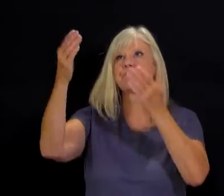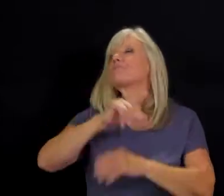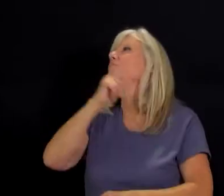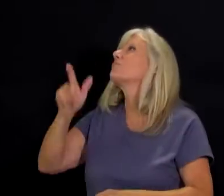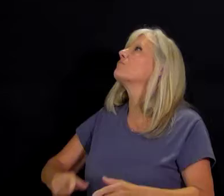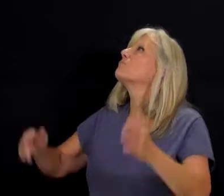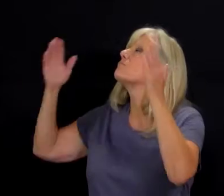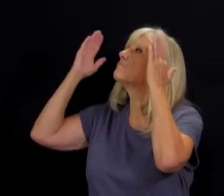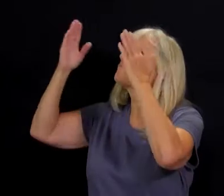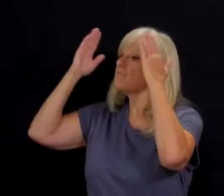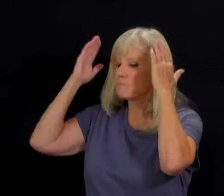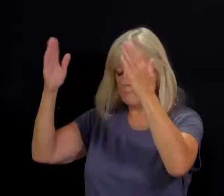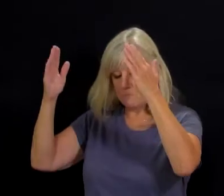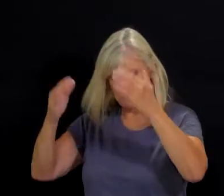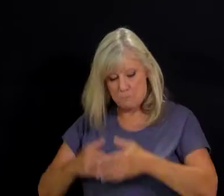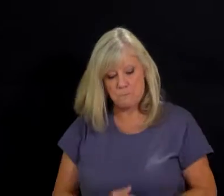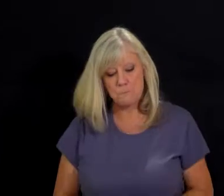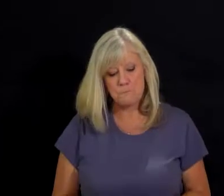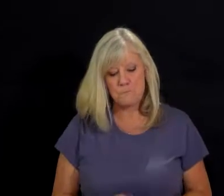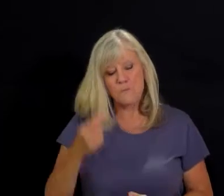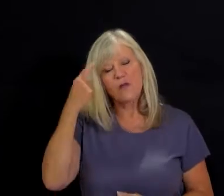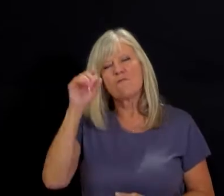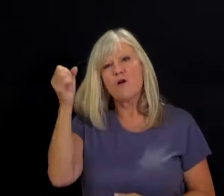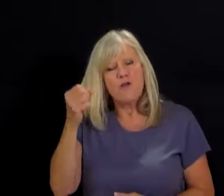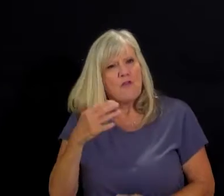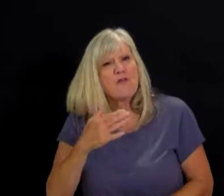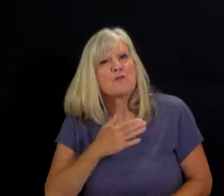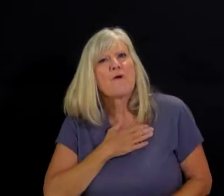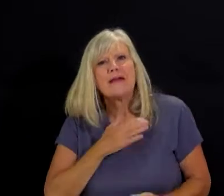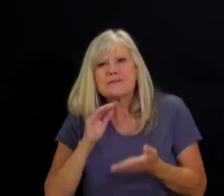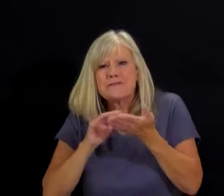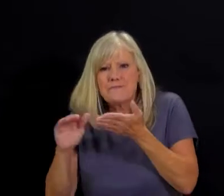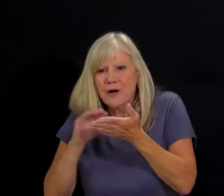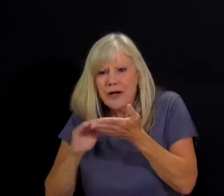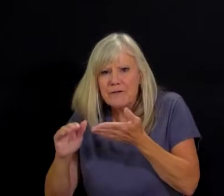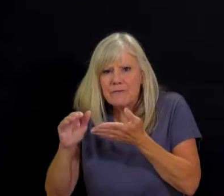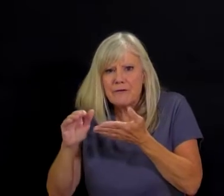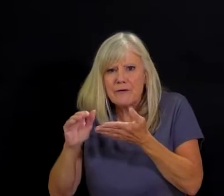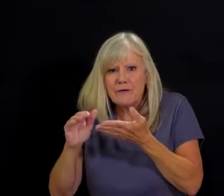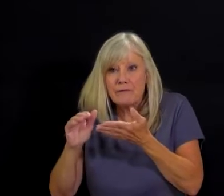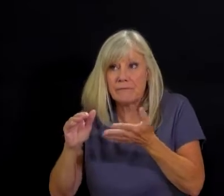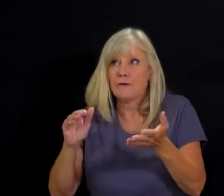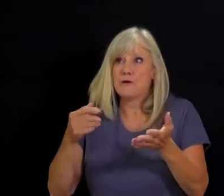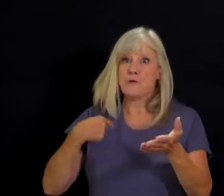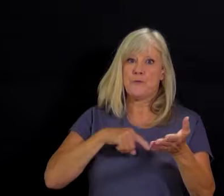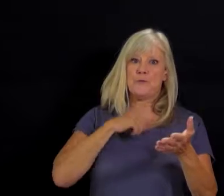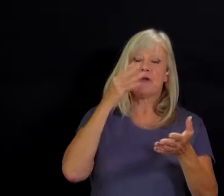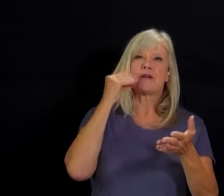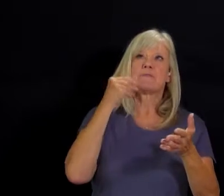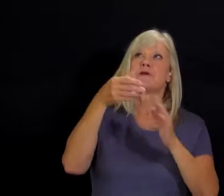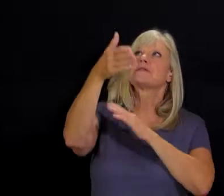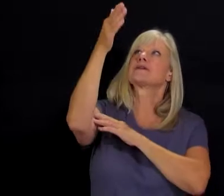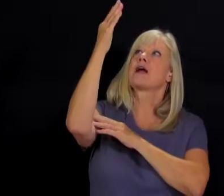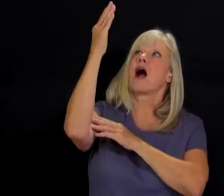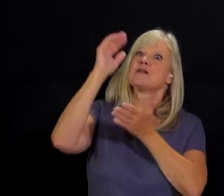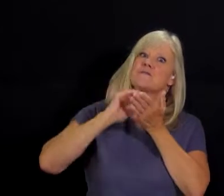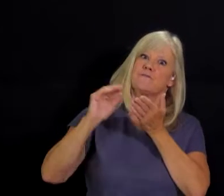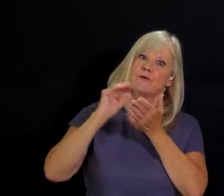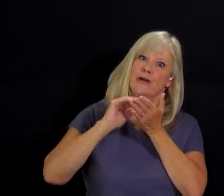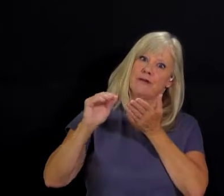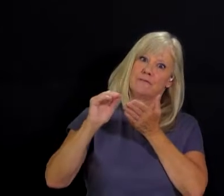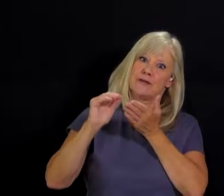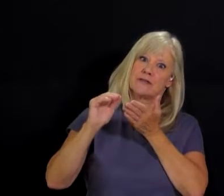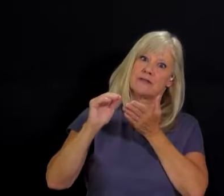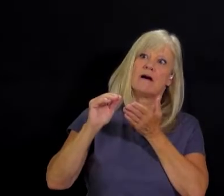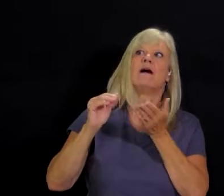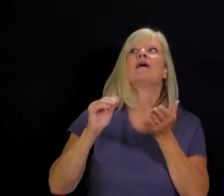Lord. Lord, hear our prayer. For the grace to forgive, that having experienced God's generous forgiveness to